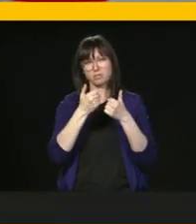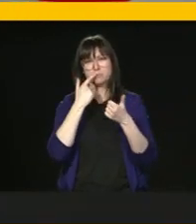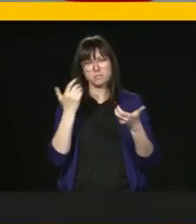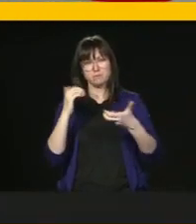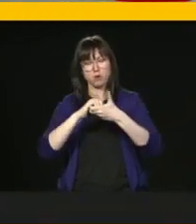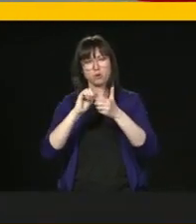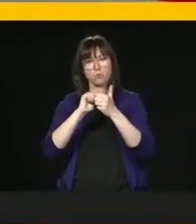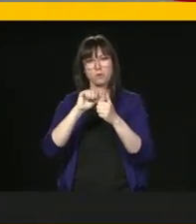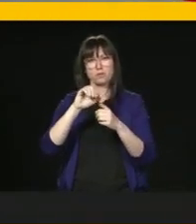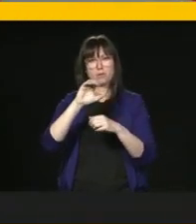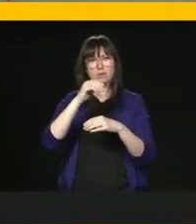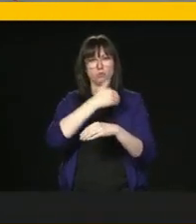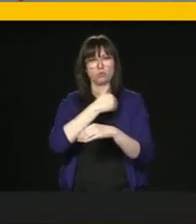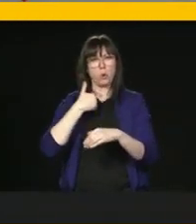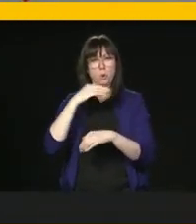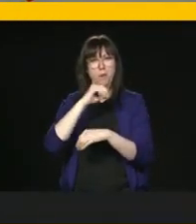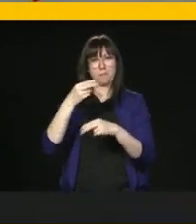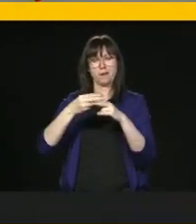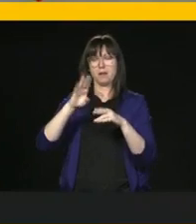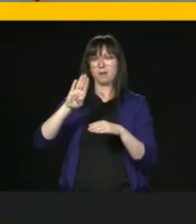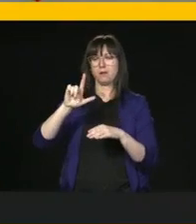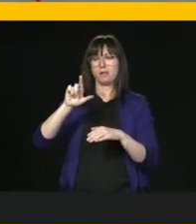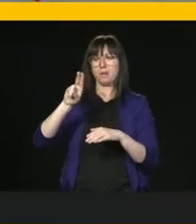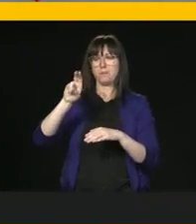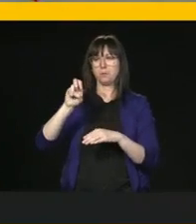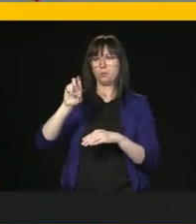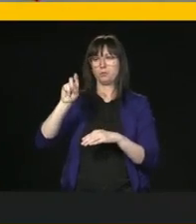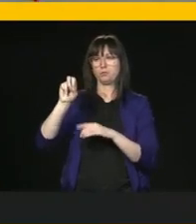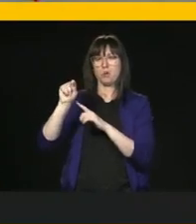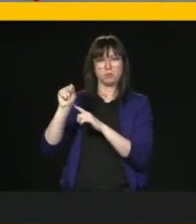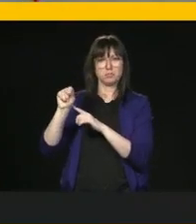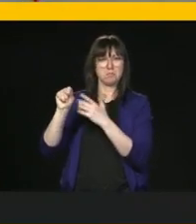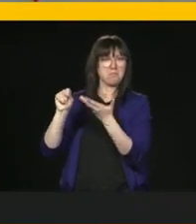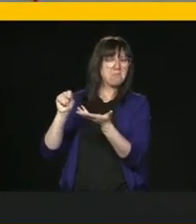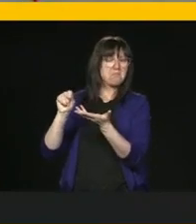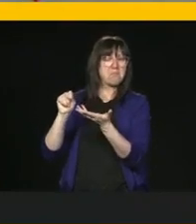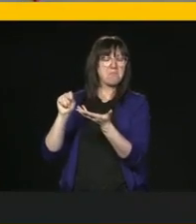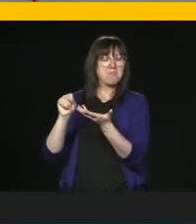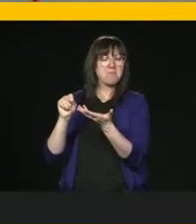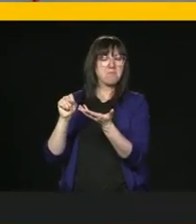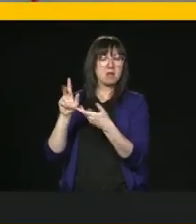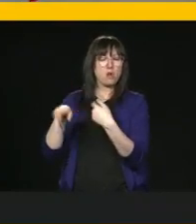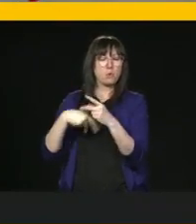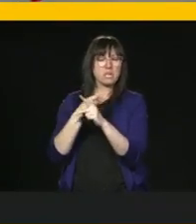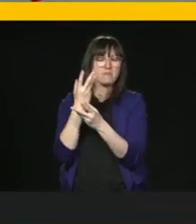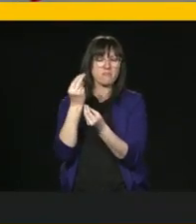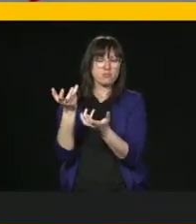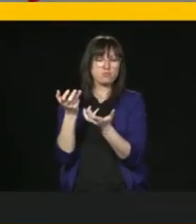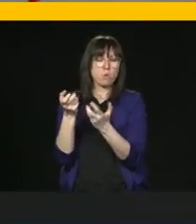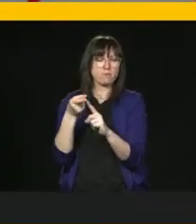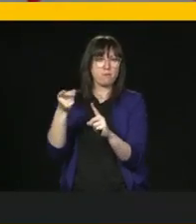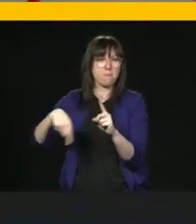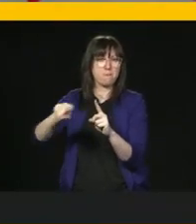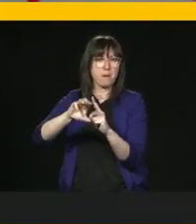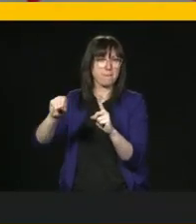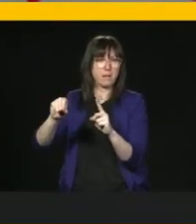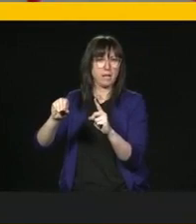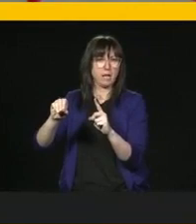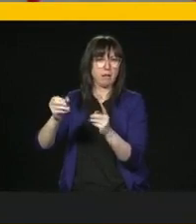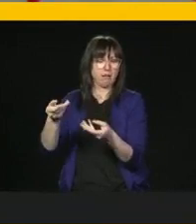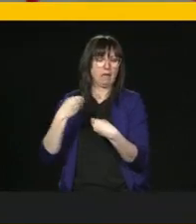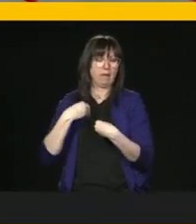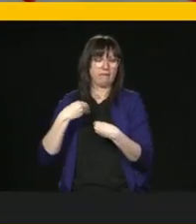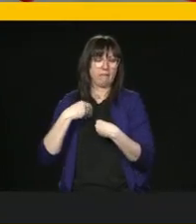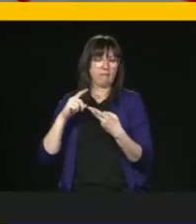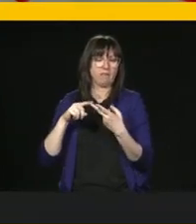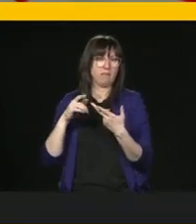sense of what you are looking for from the company and what information they are providing and the value of the contract?